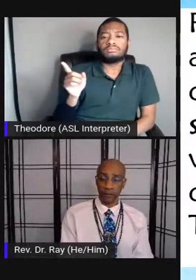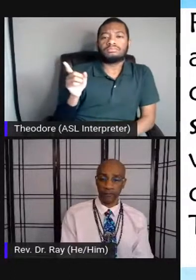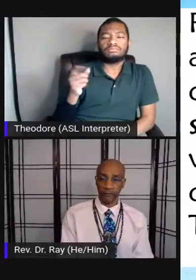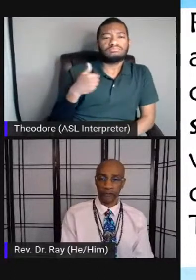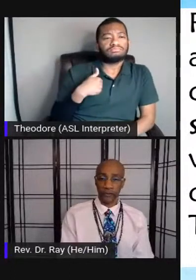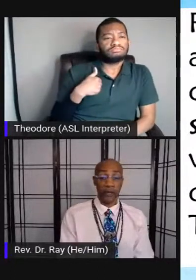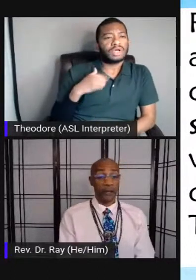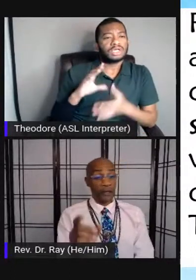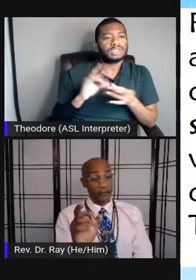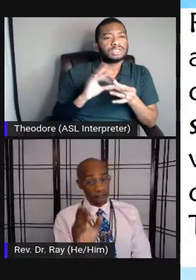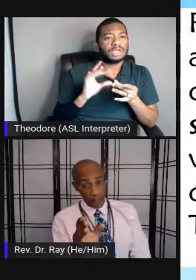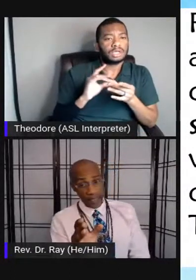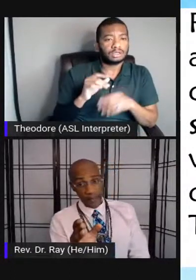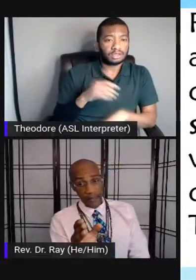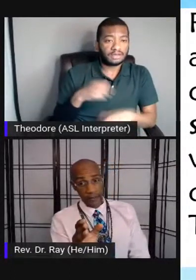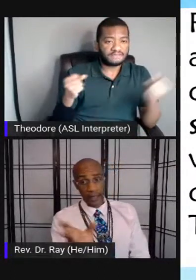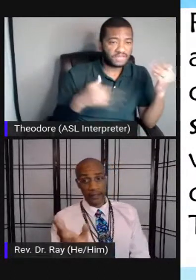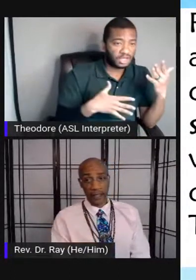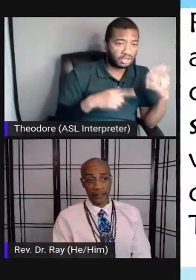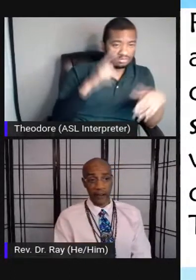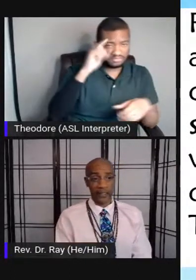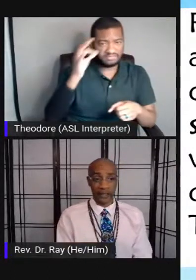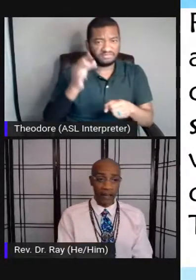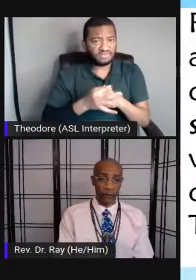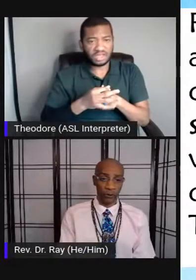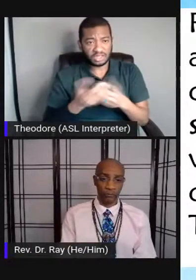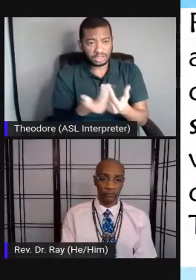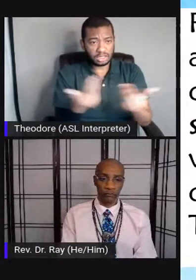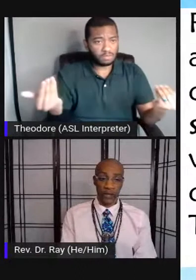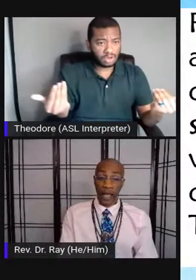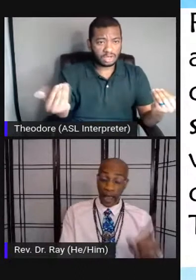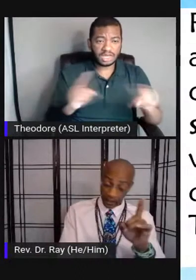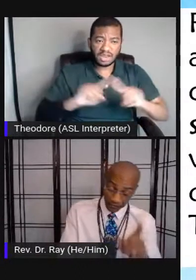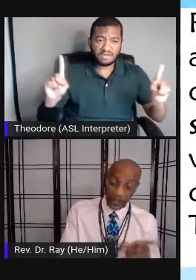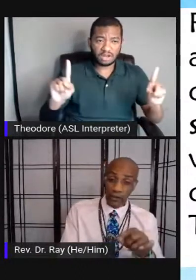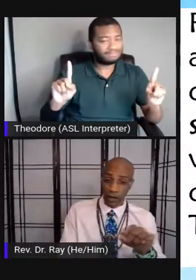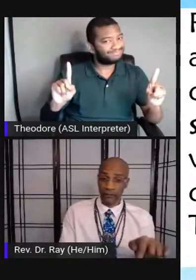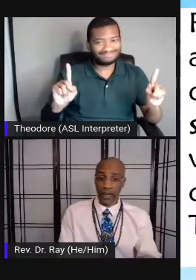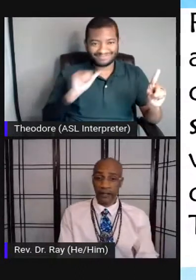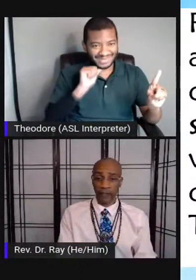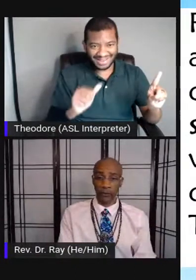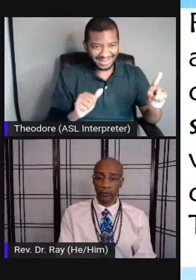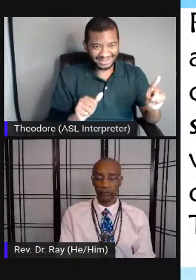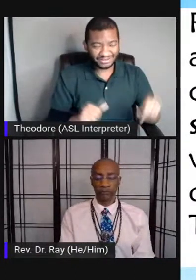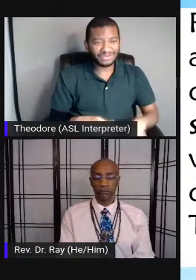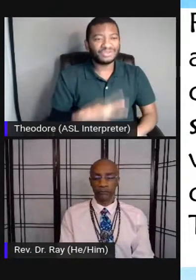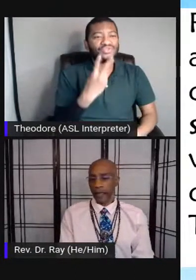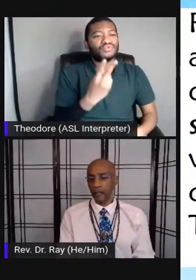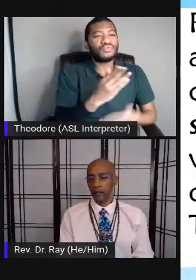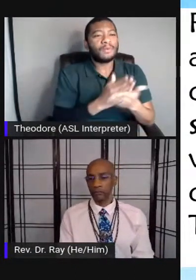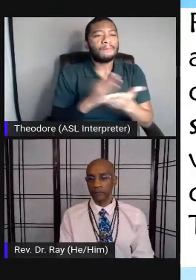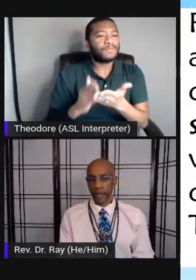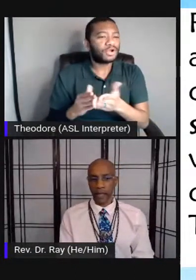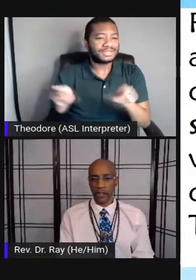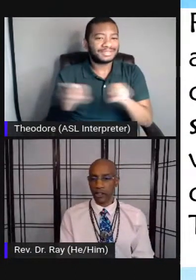energy. Faith that says there is a devil, and fear of that devil,